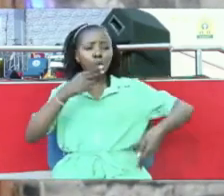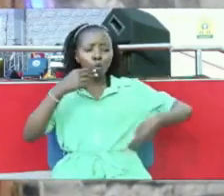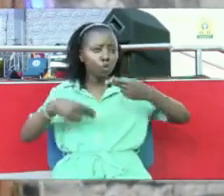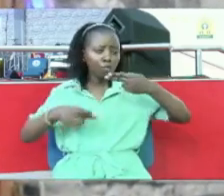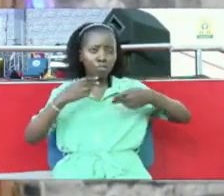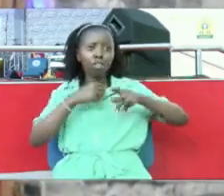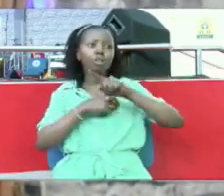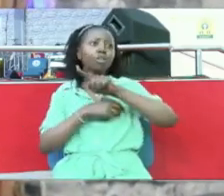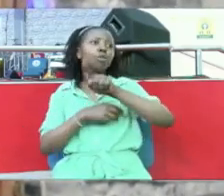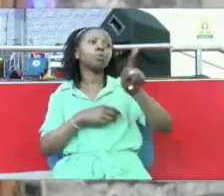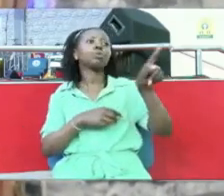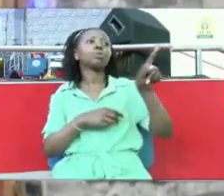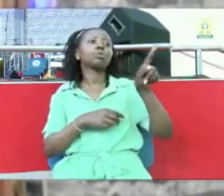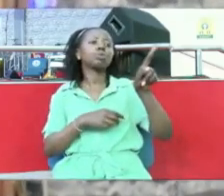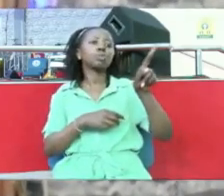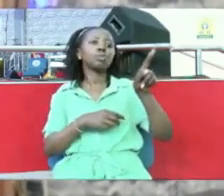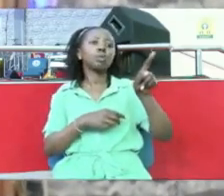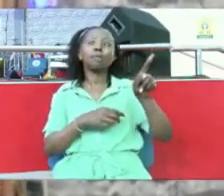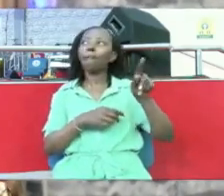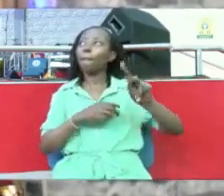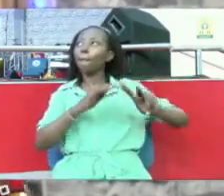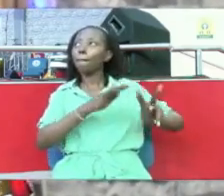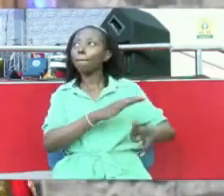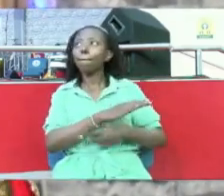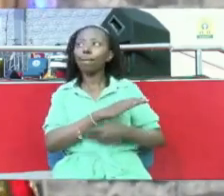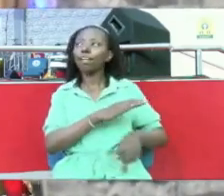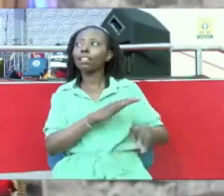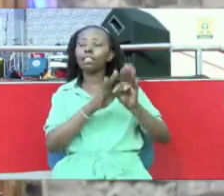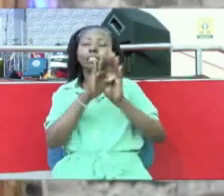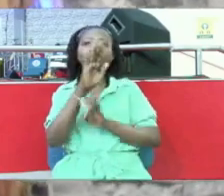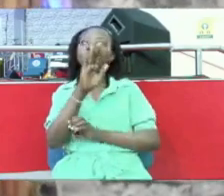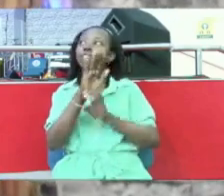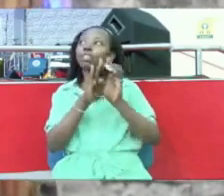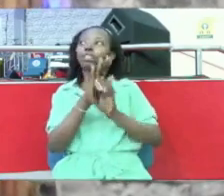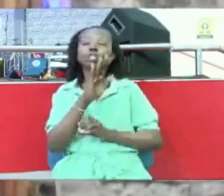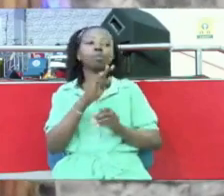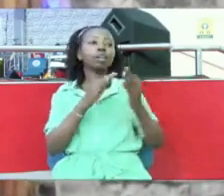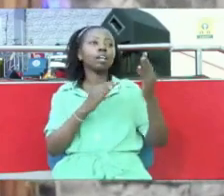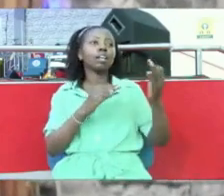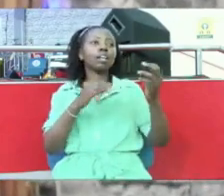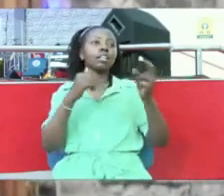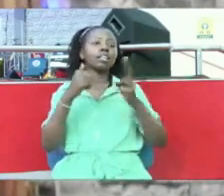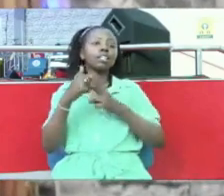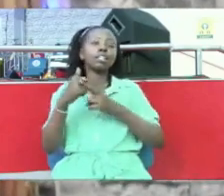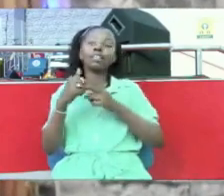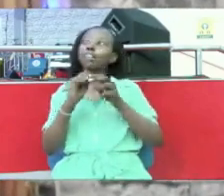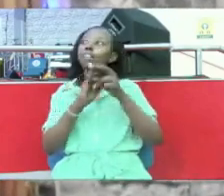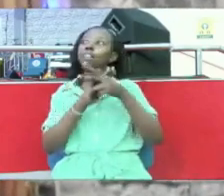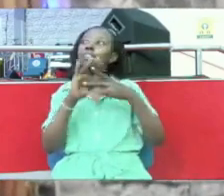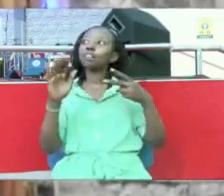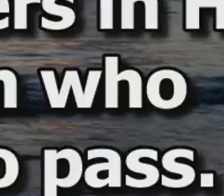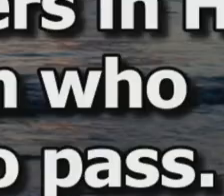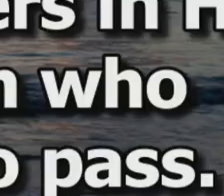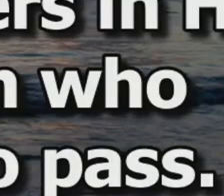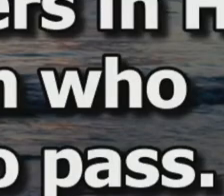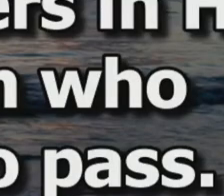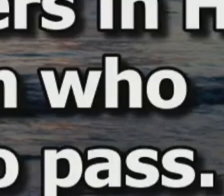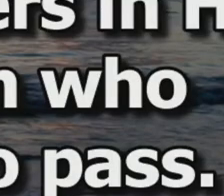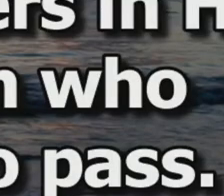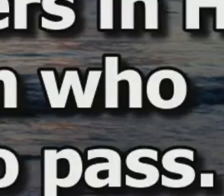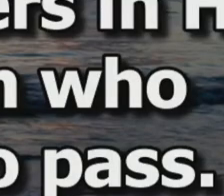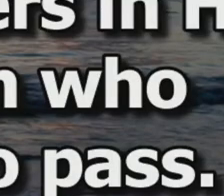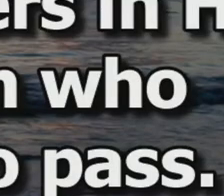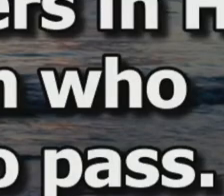nikaweze kukulisha. Psalms chapter 37 verse 7 says. Zaburi 37 mstari wa 7 unasema.